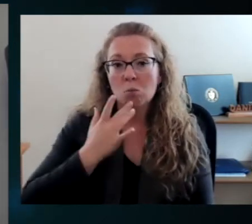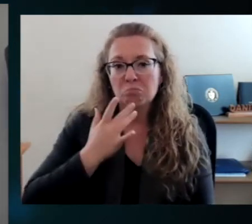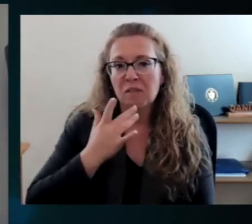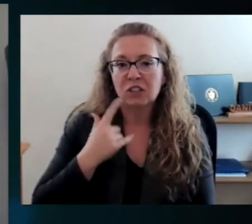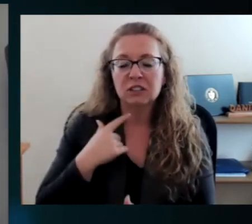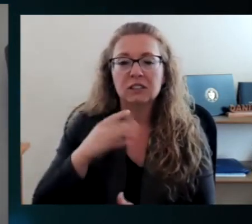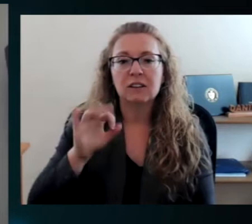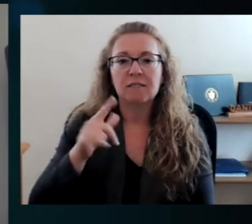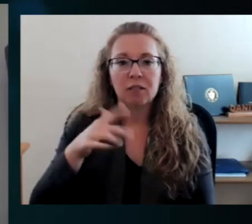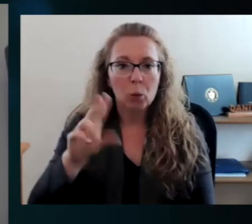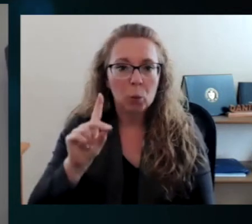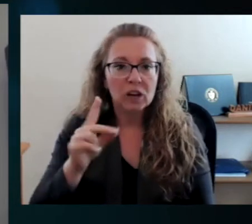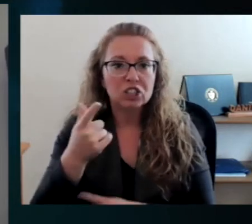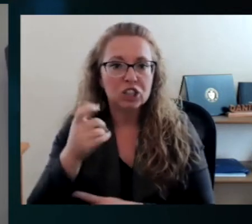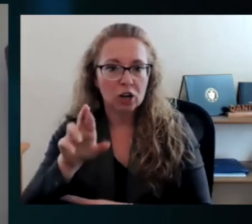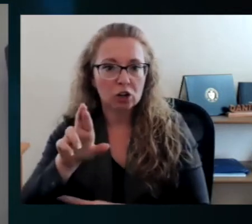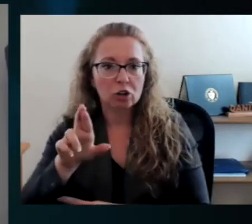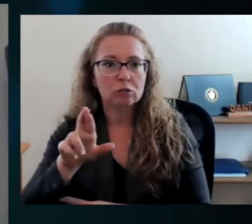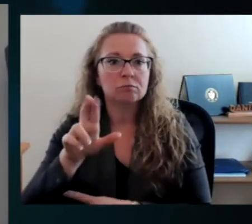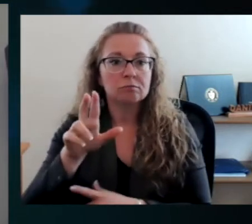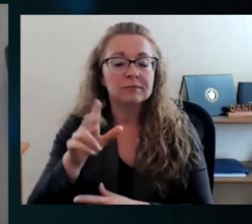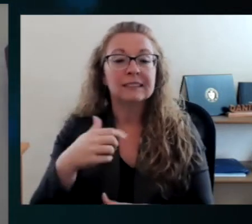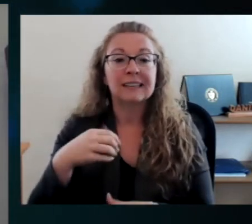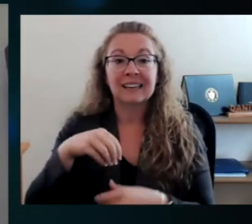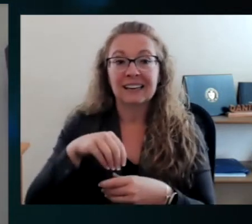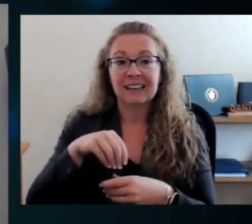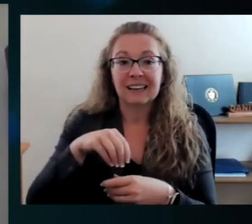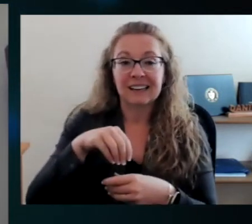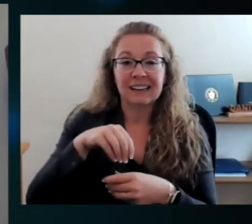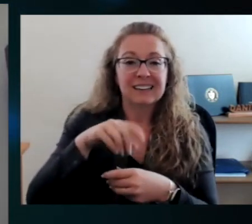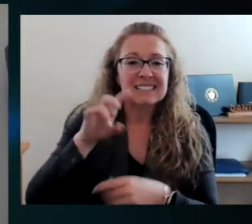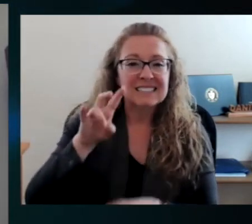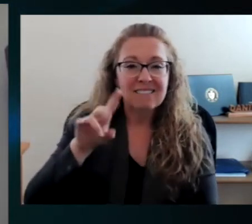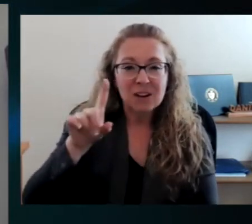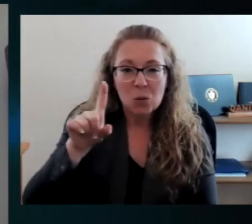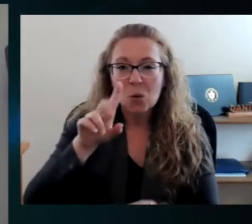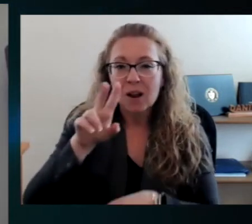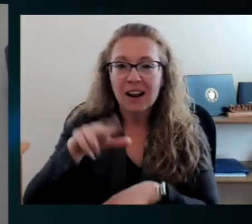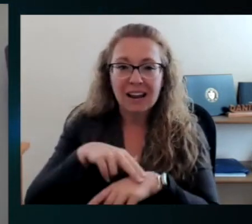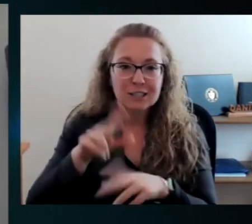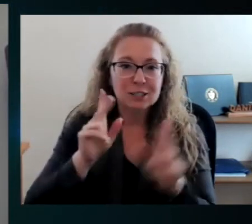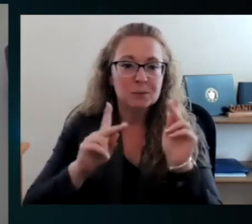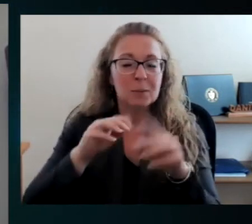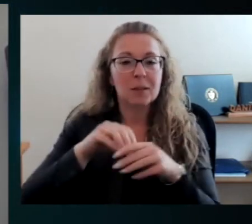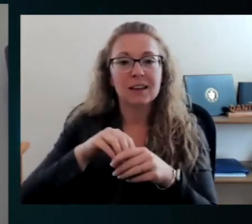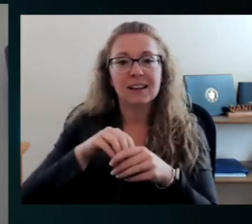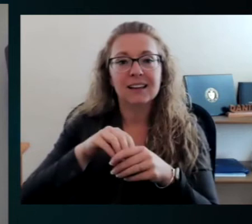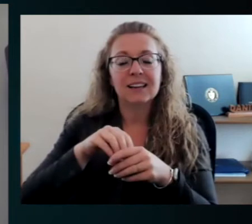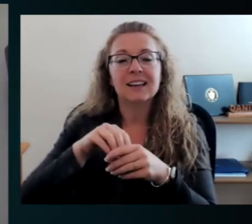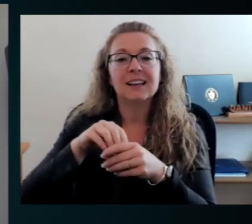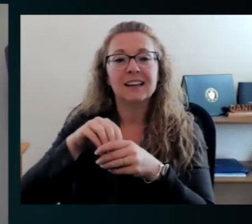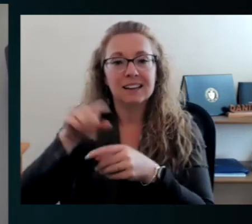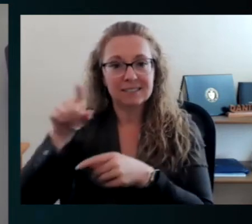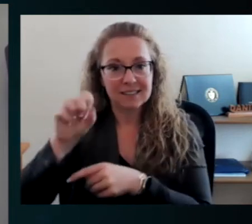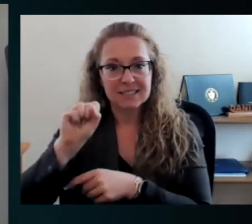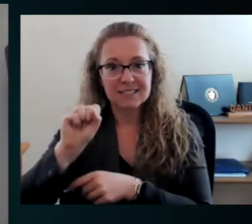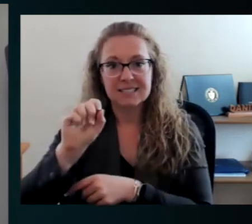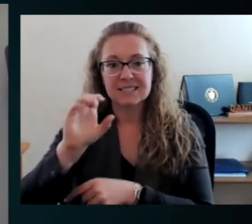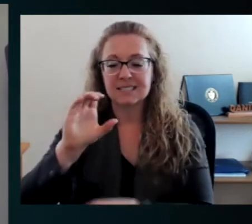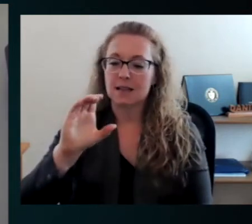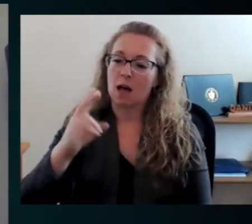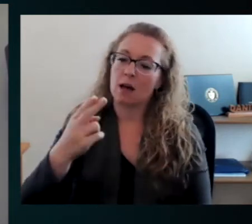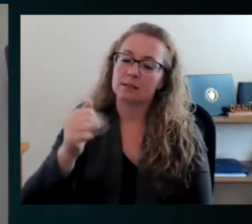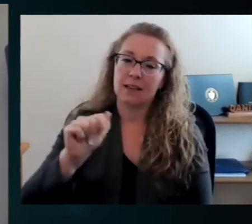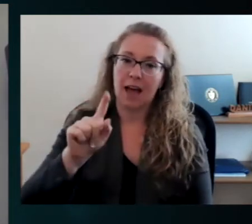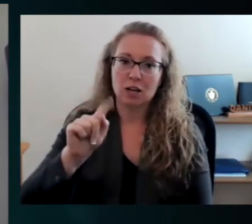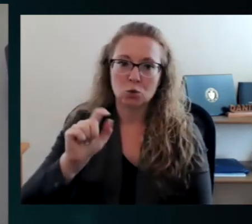still unceded territories of over 70 First Nations people and homeland of the Métis. While we're here today,